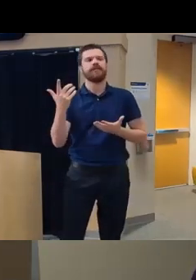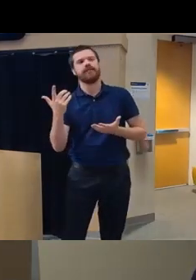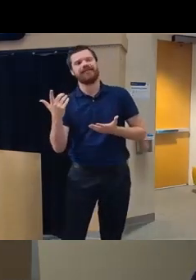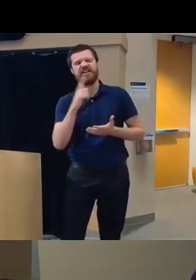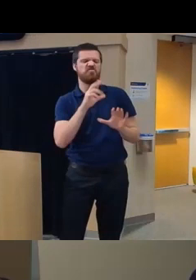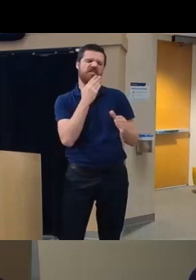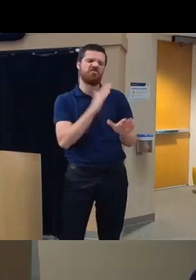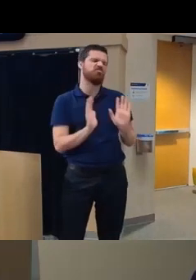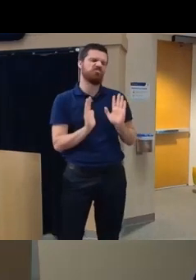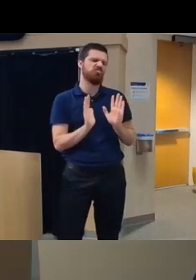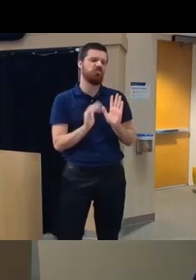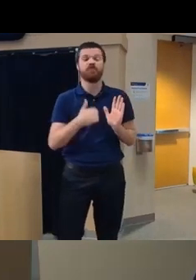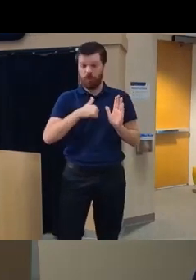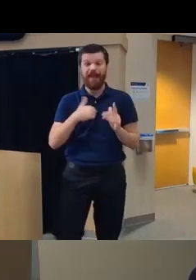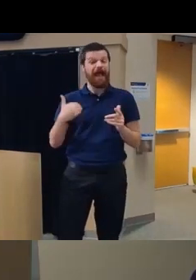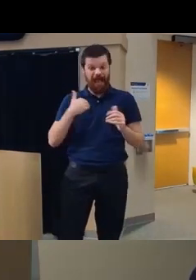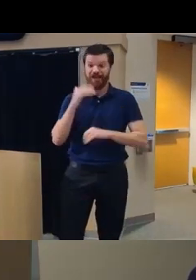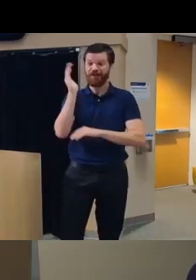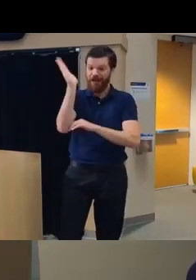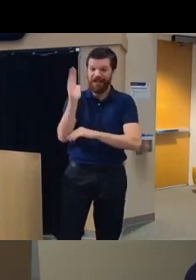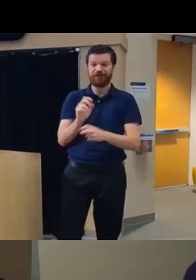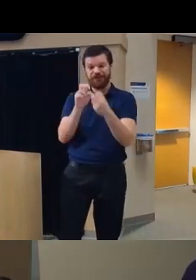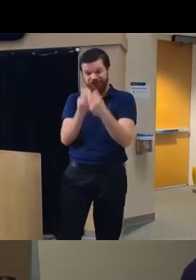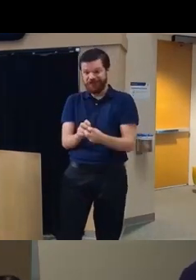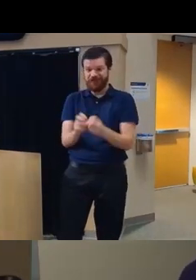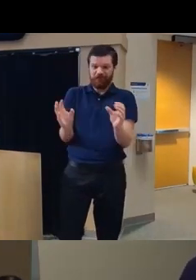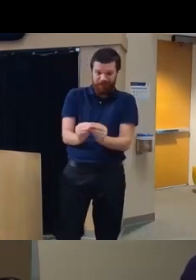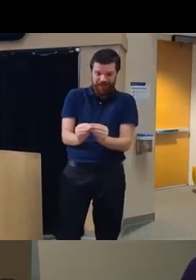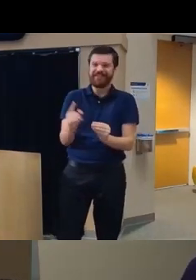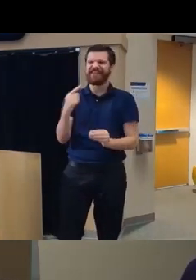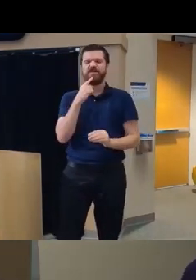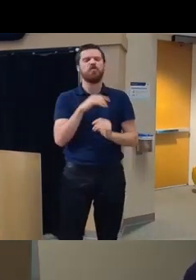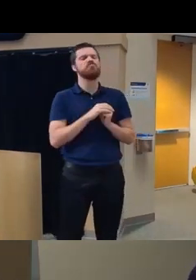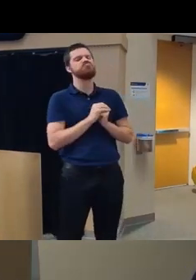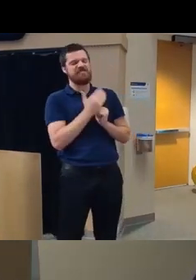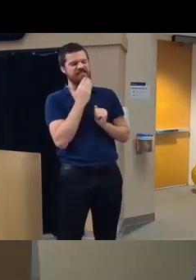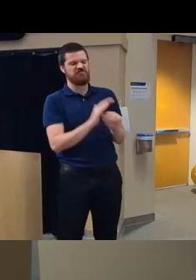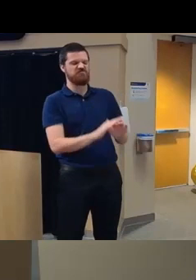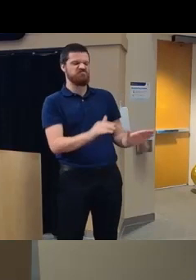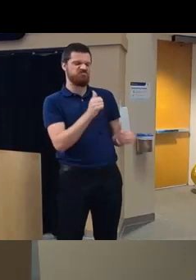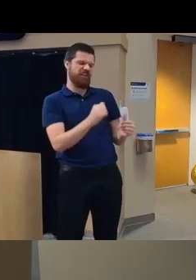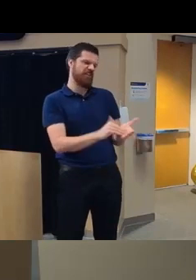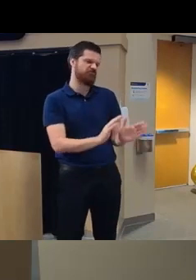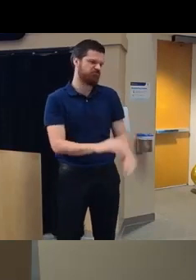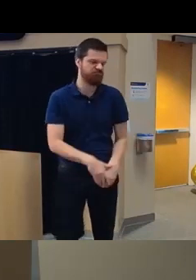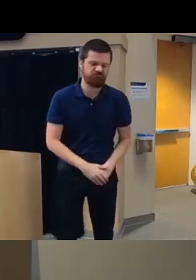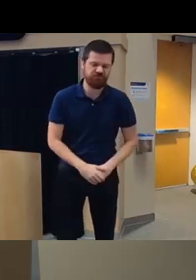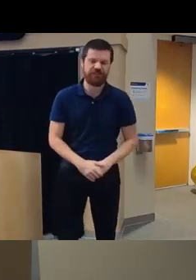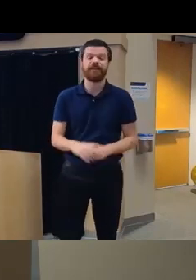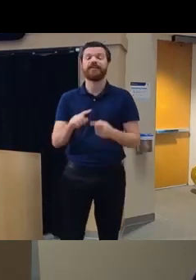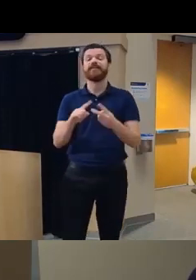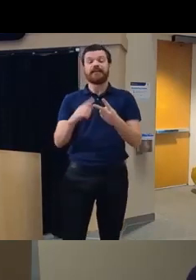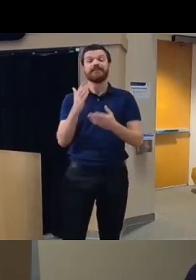no, thank you. We had like a presentation, we met with them. They were like, thank you, try again.